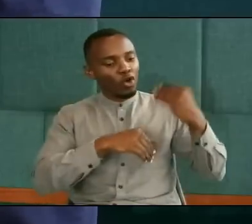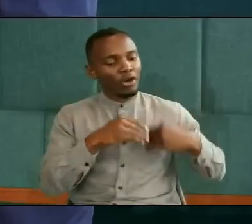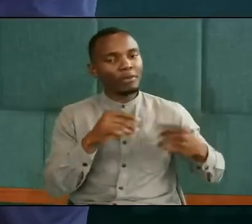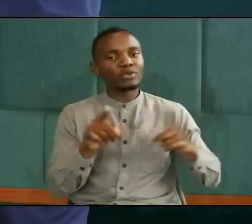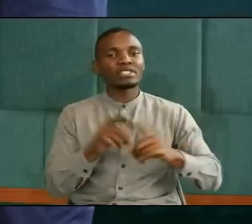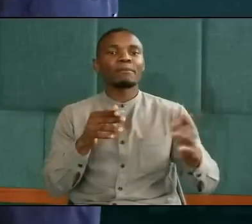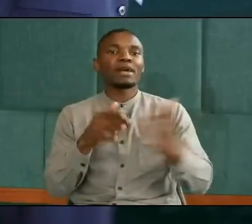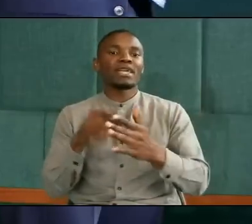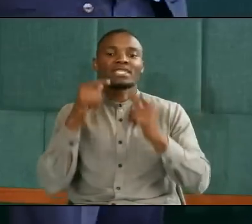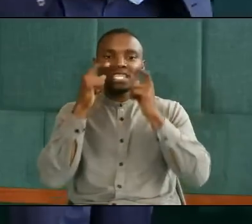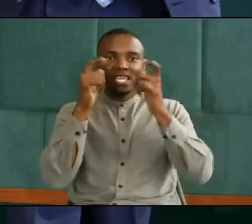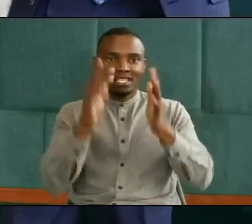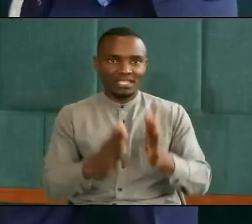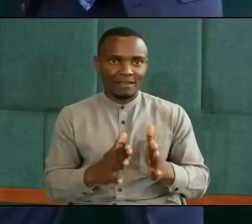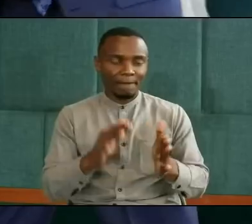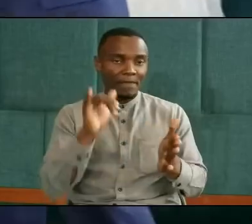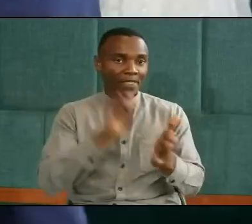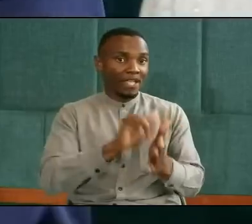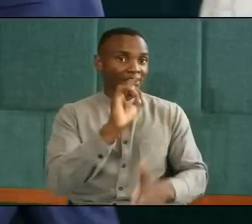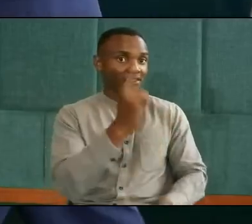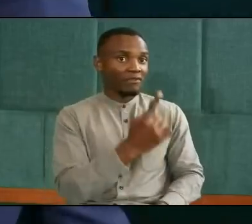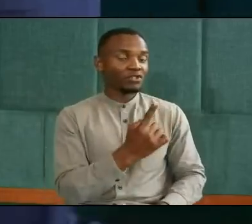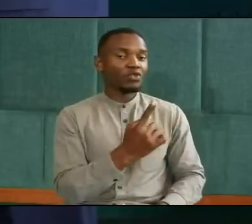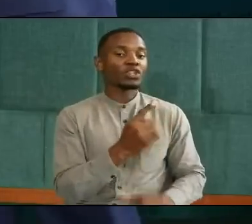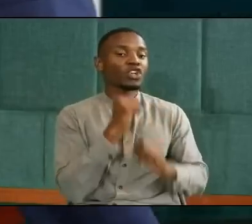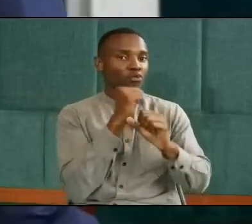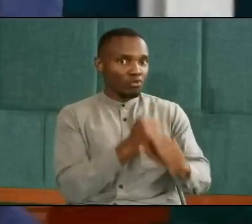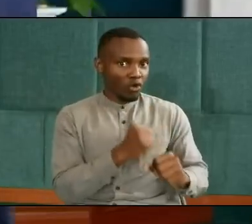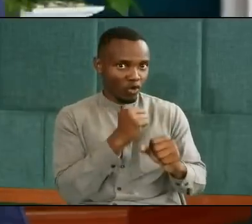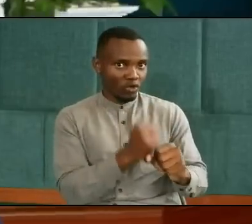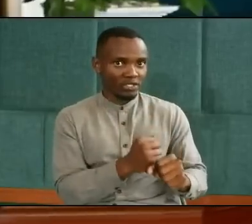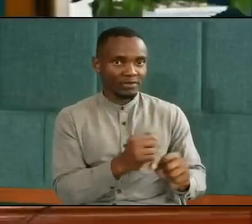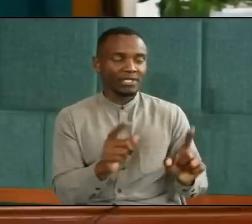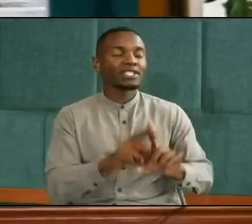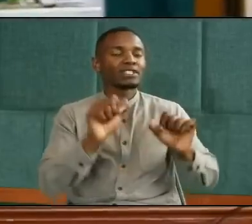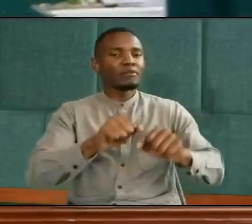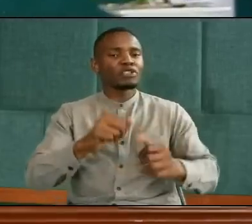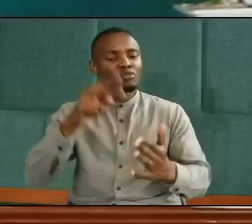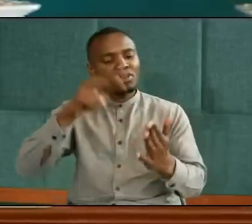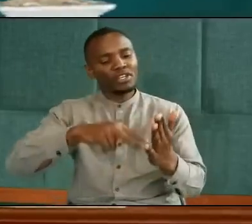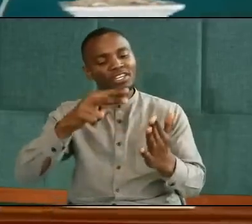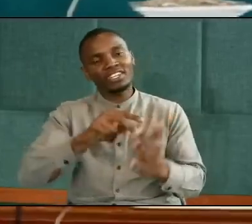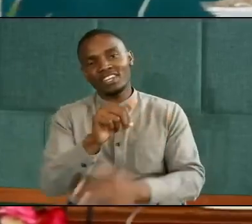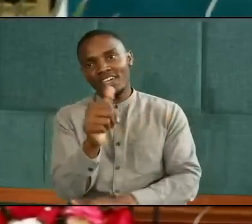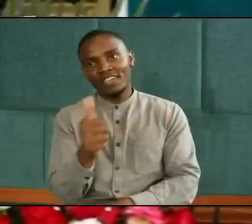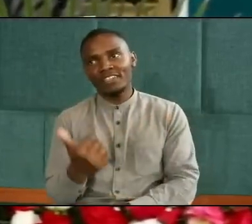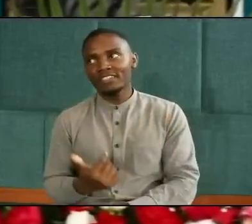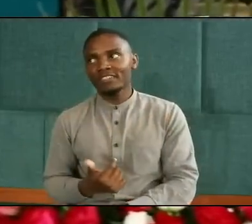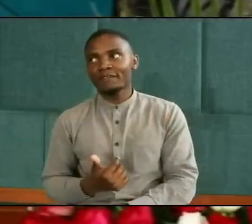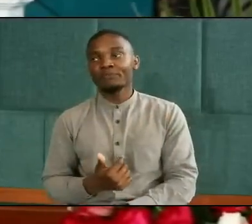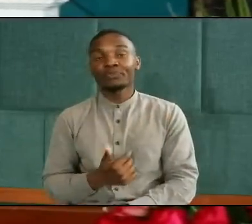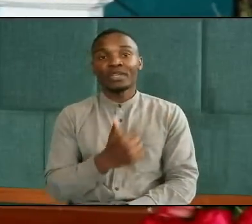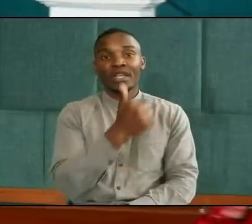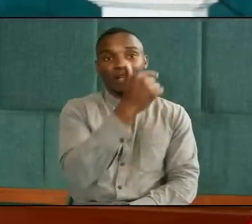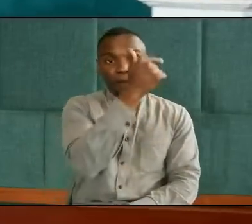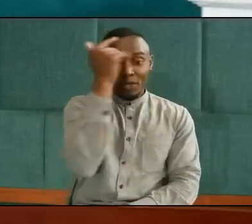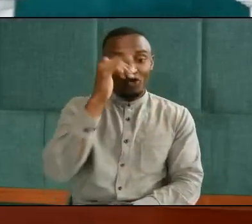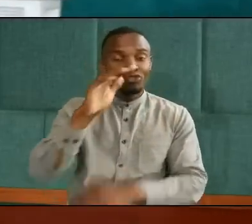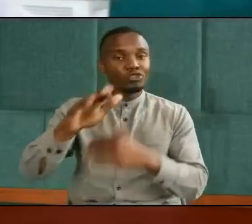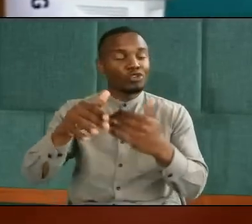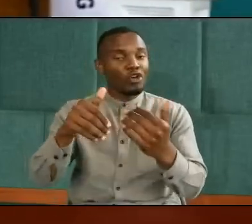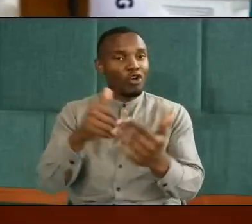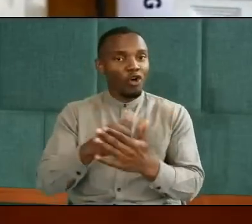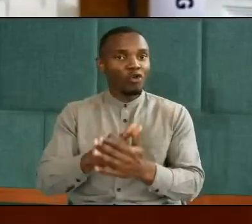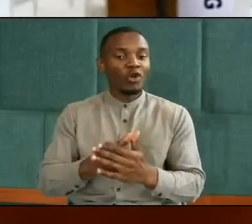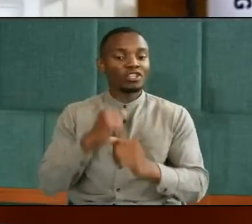Right, so that's the first white horse, and you can read the rest of the seals go down, because the horse is going to change as